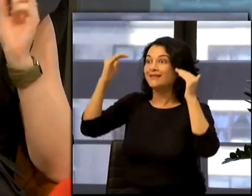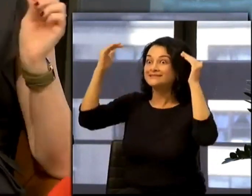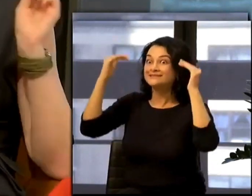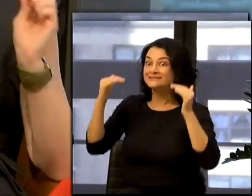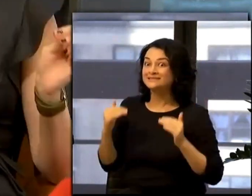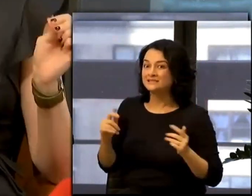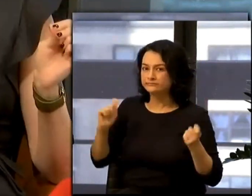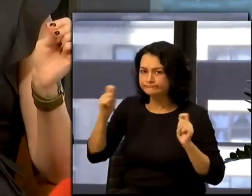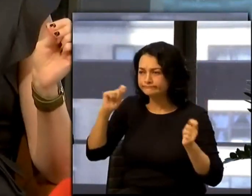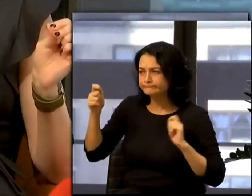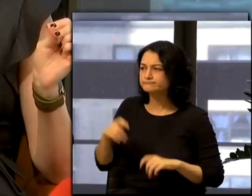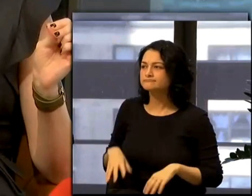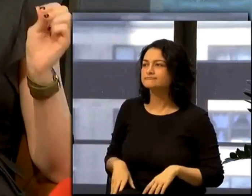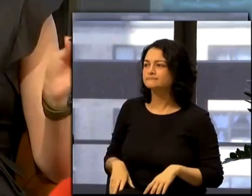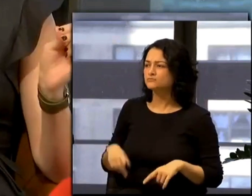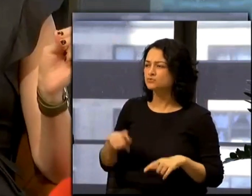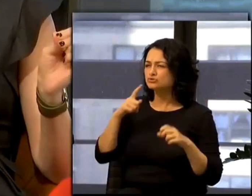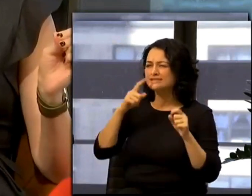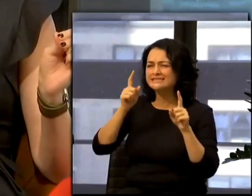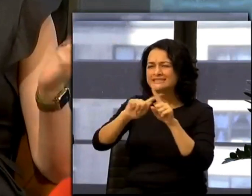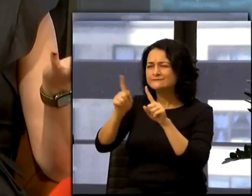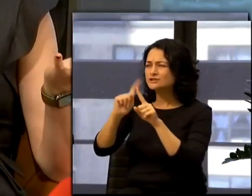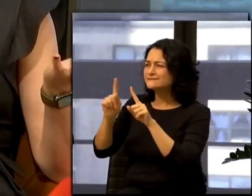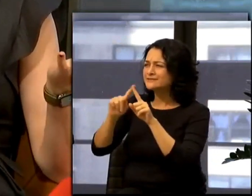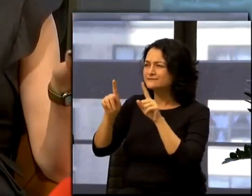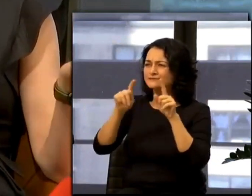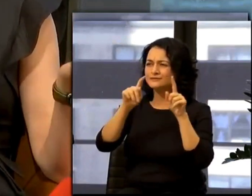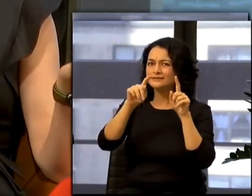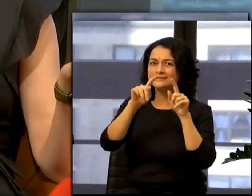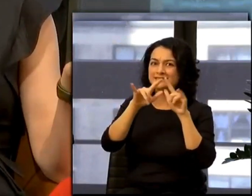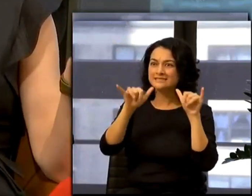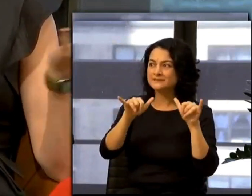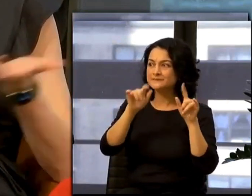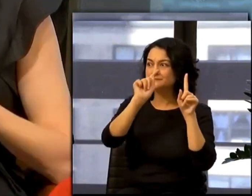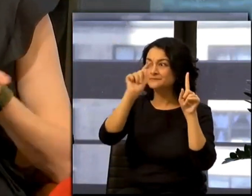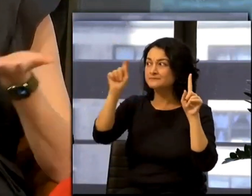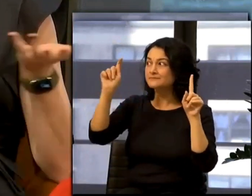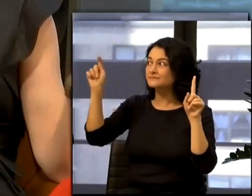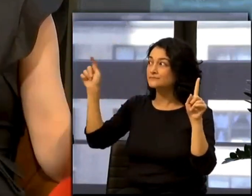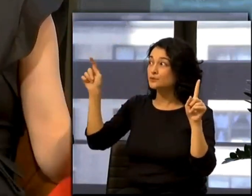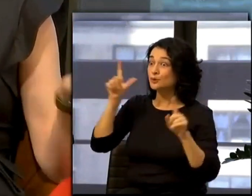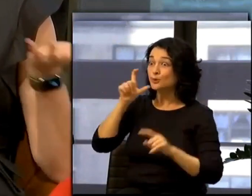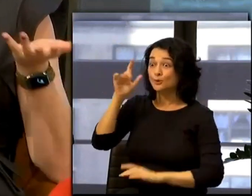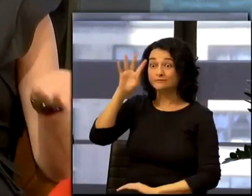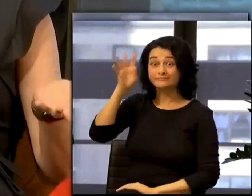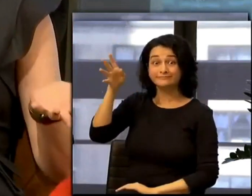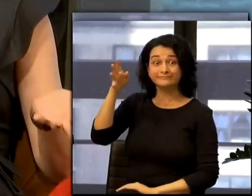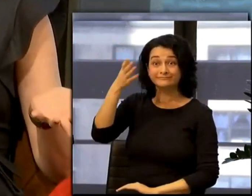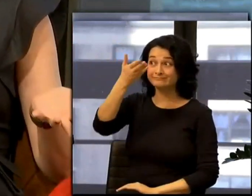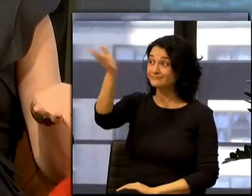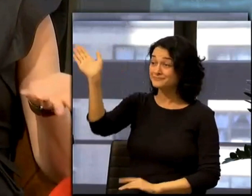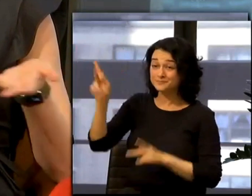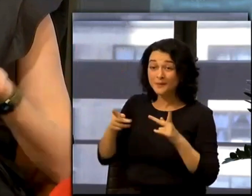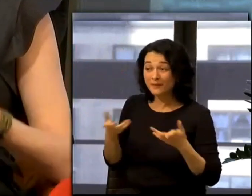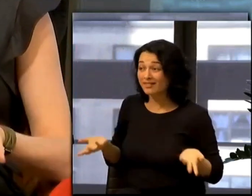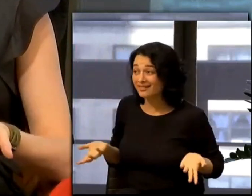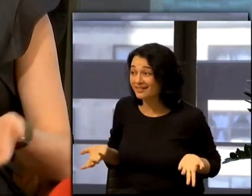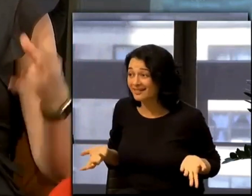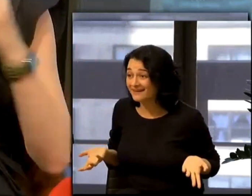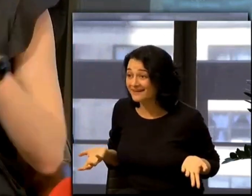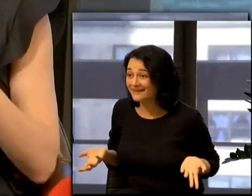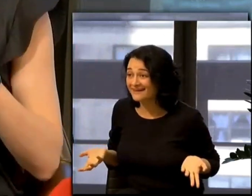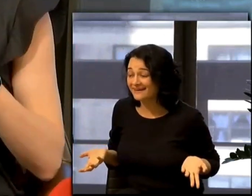were designed by people, right? They were designed through a series of decisions made over time by folks in